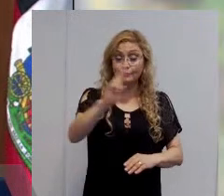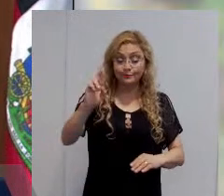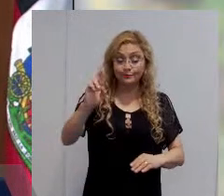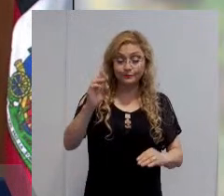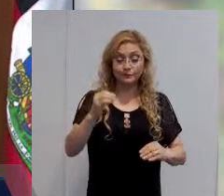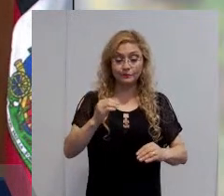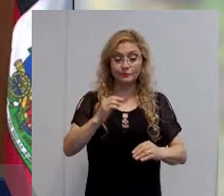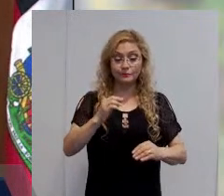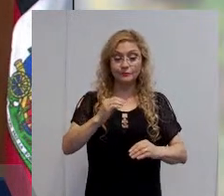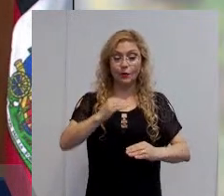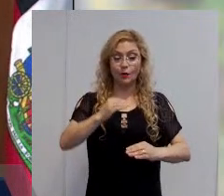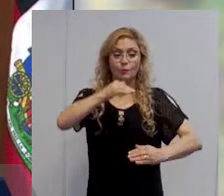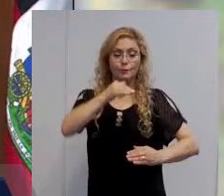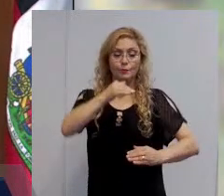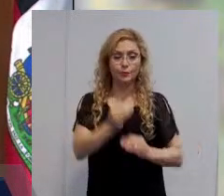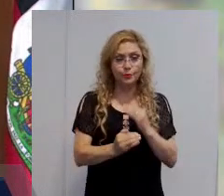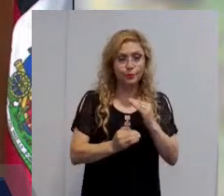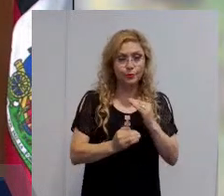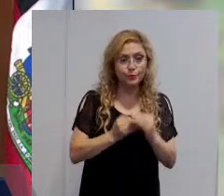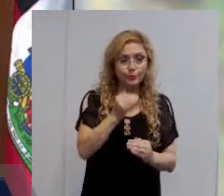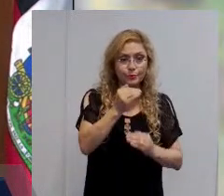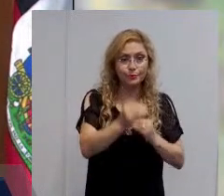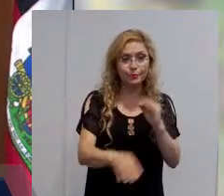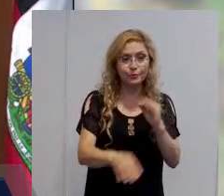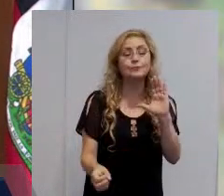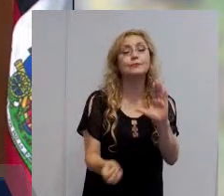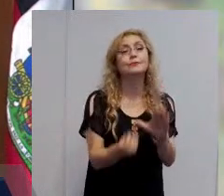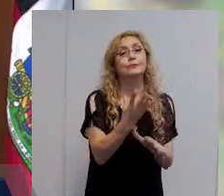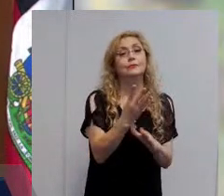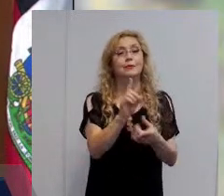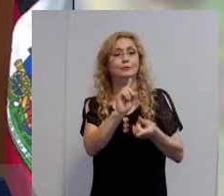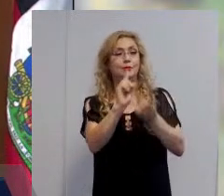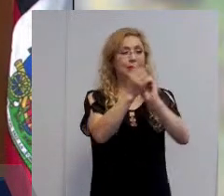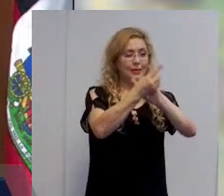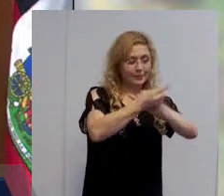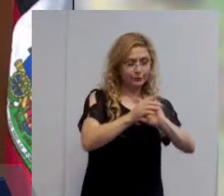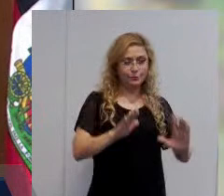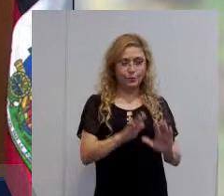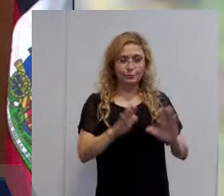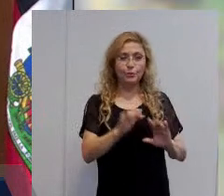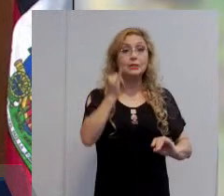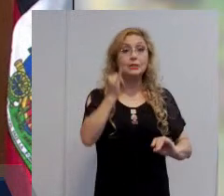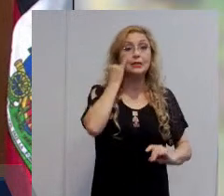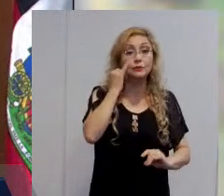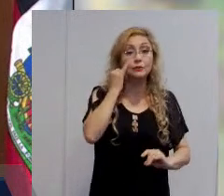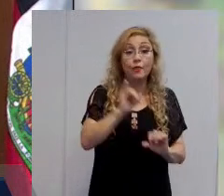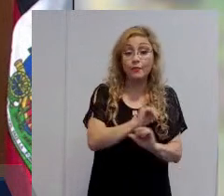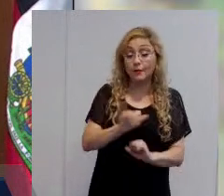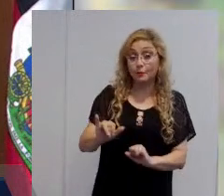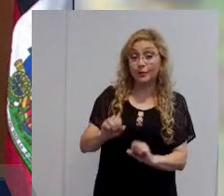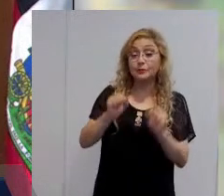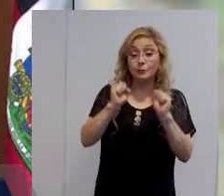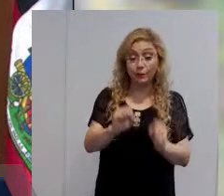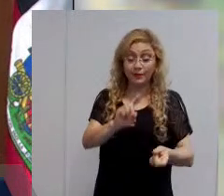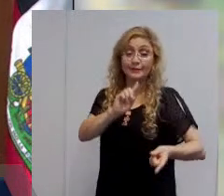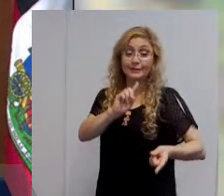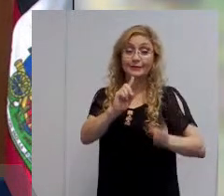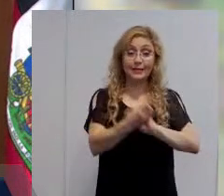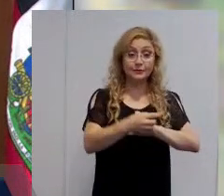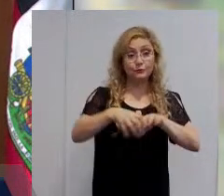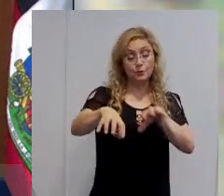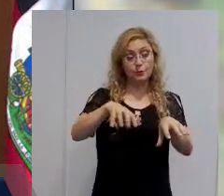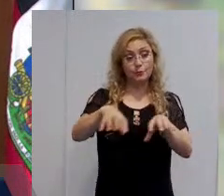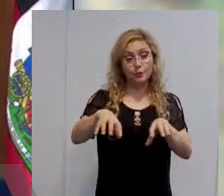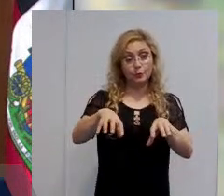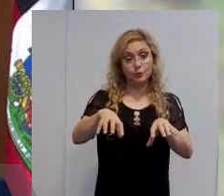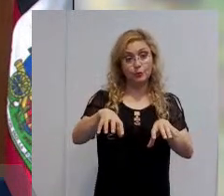my own specific experience. We are doing our best to first transform and the institutional